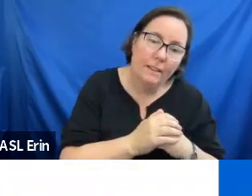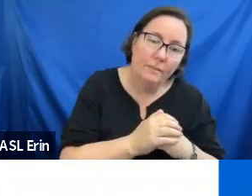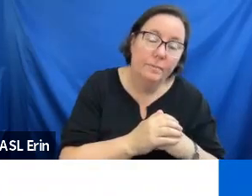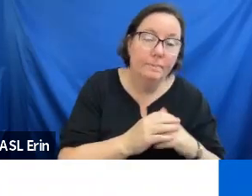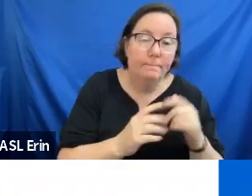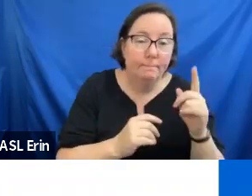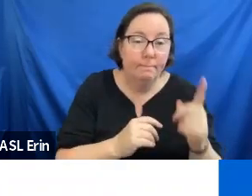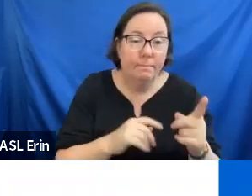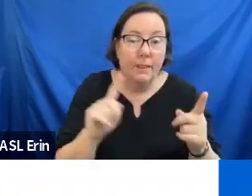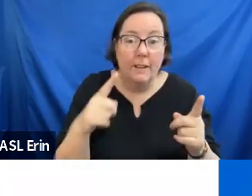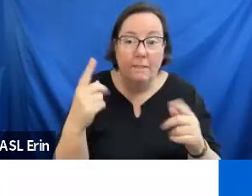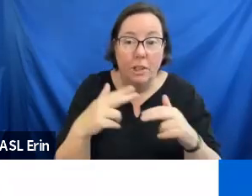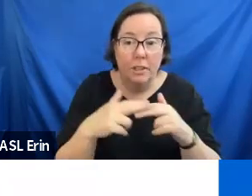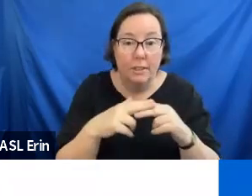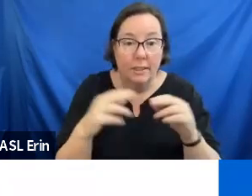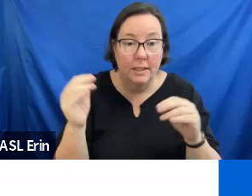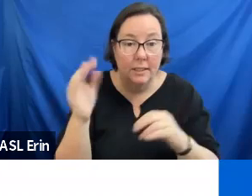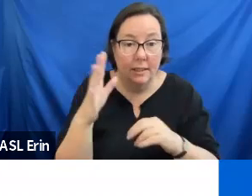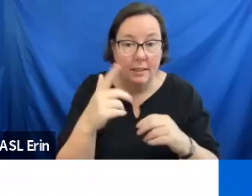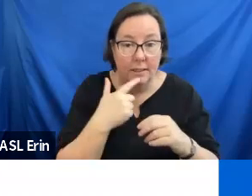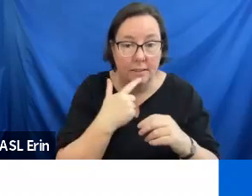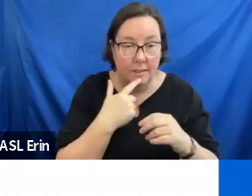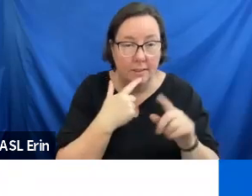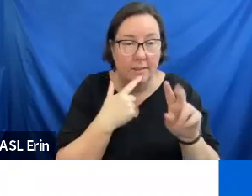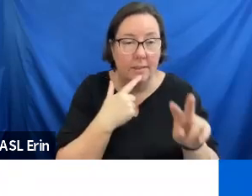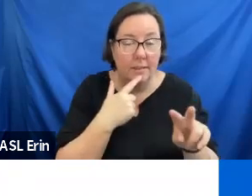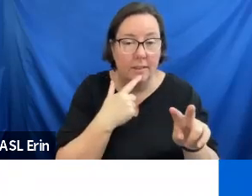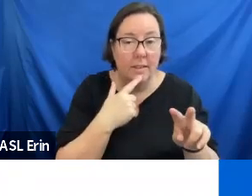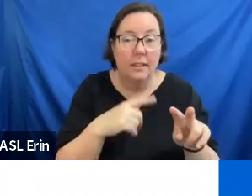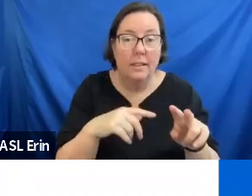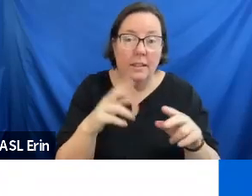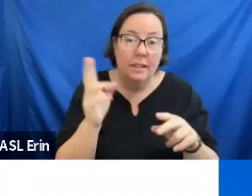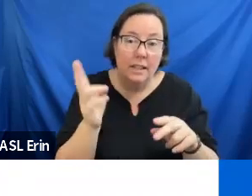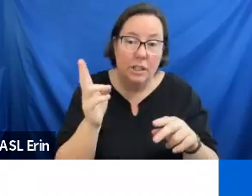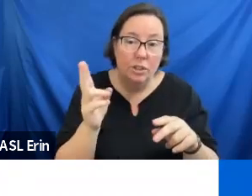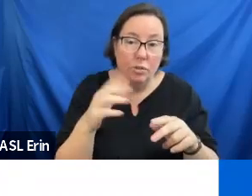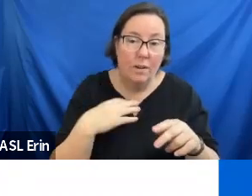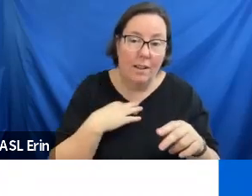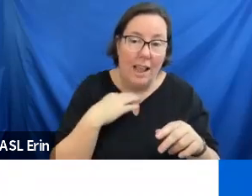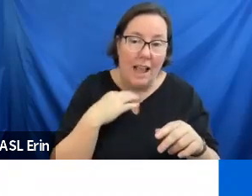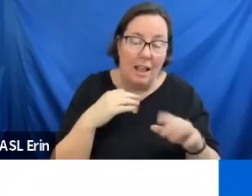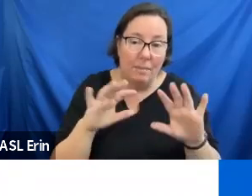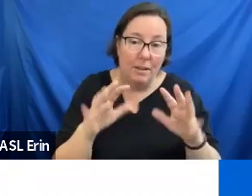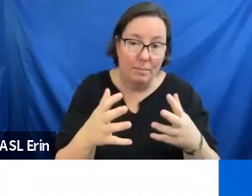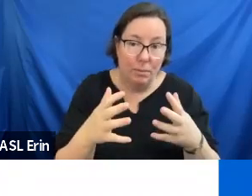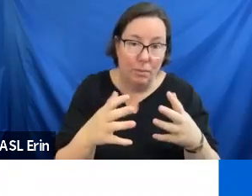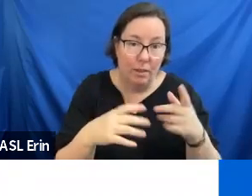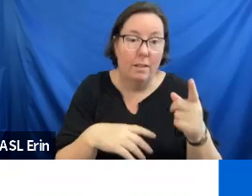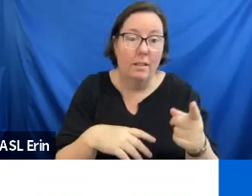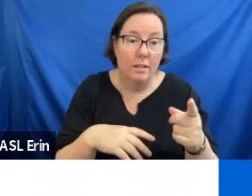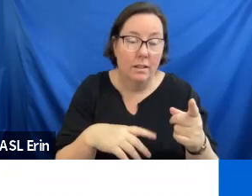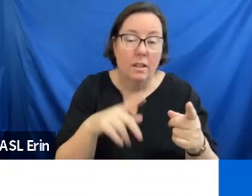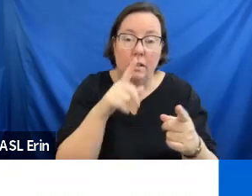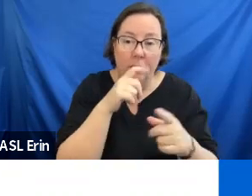This first slide looks at our historical applicant pool and those that